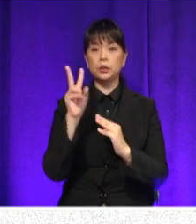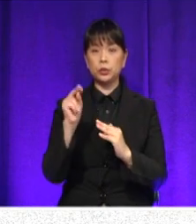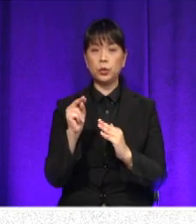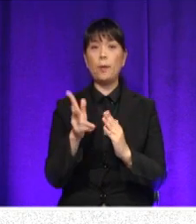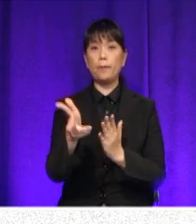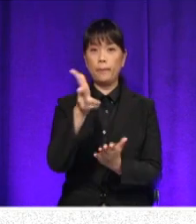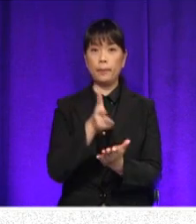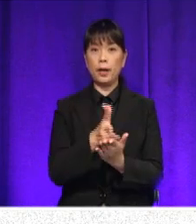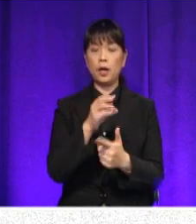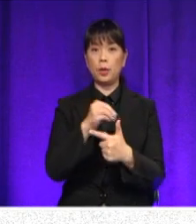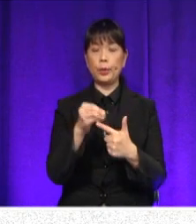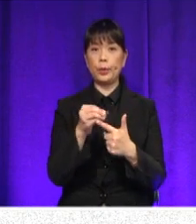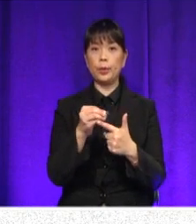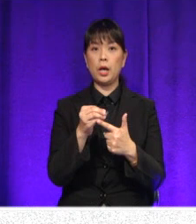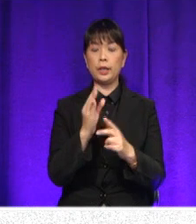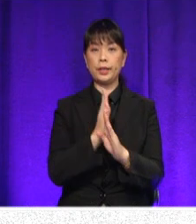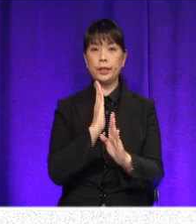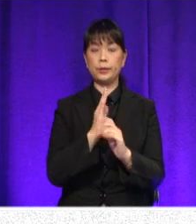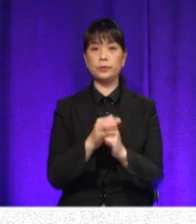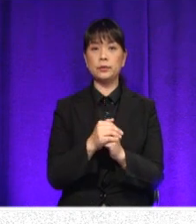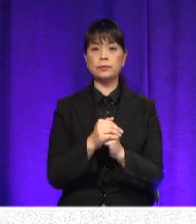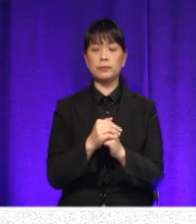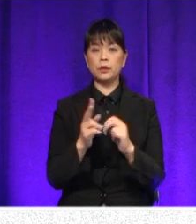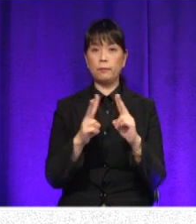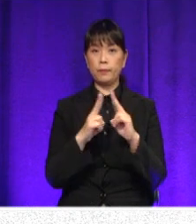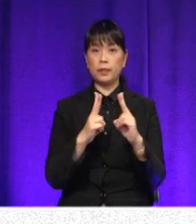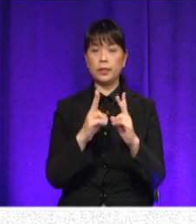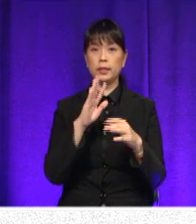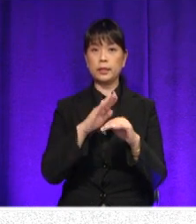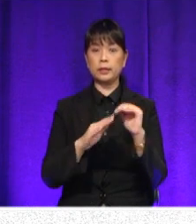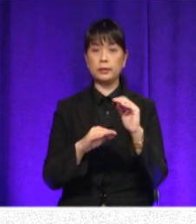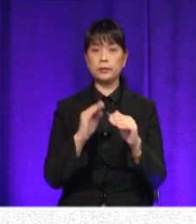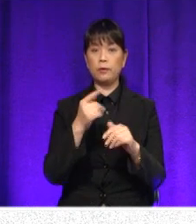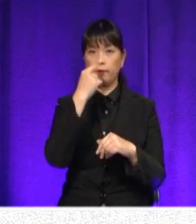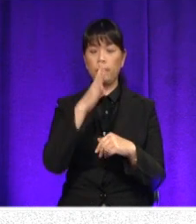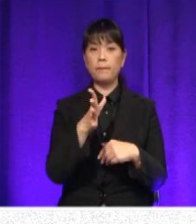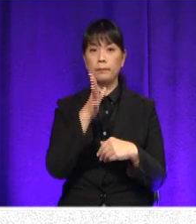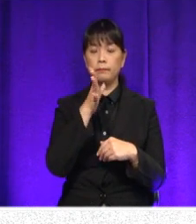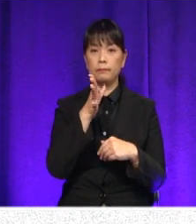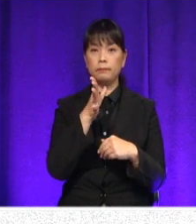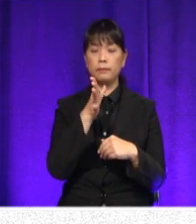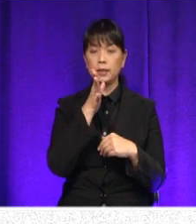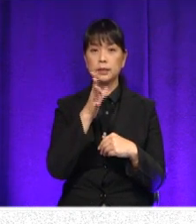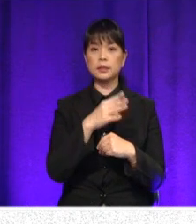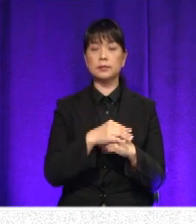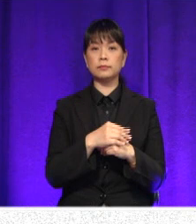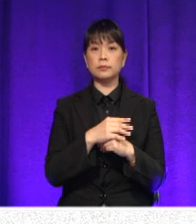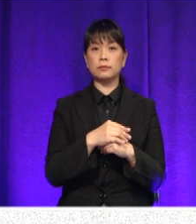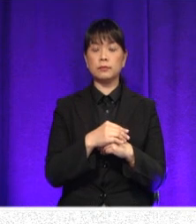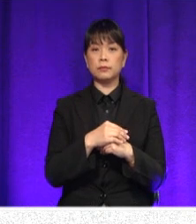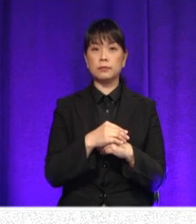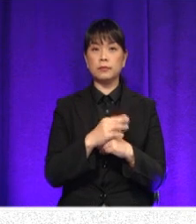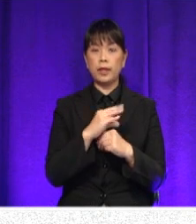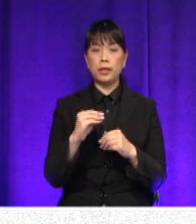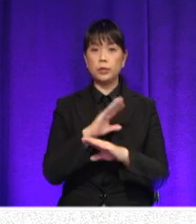for items. This will be very convenient, especially for mothers, for instance, who have to tend for their children, in which they do not